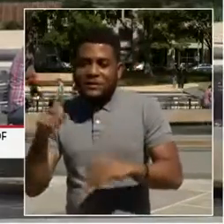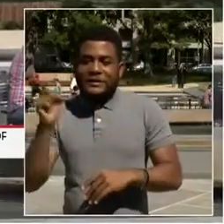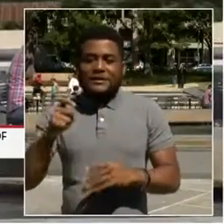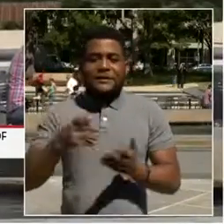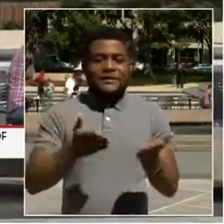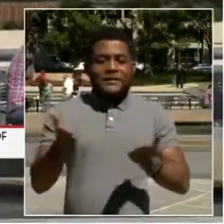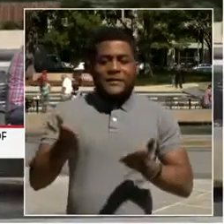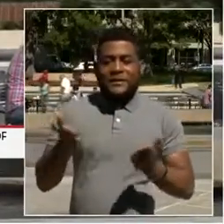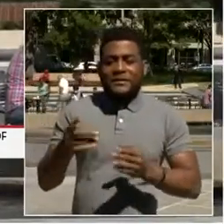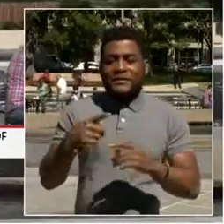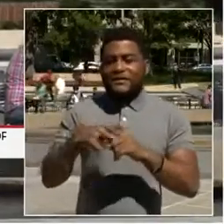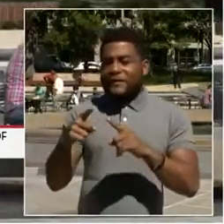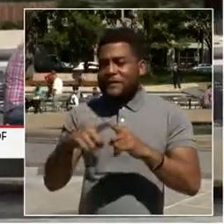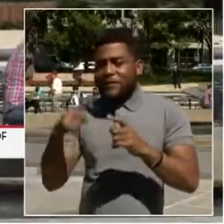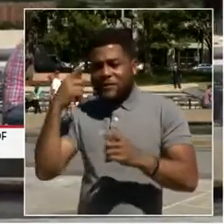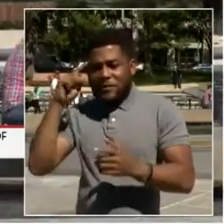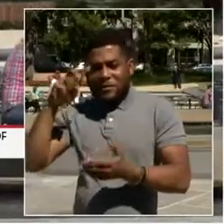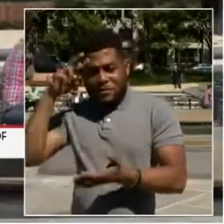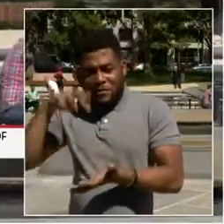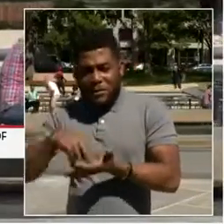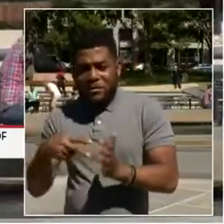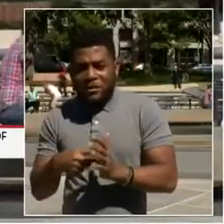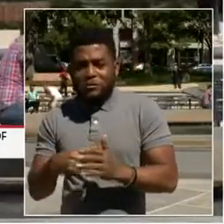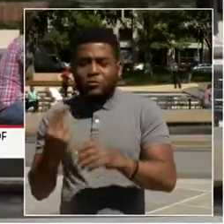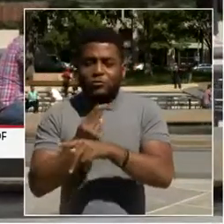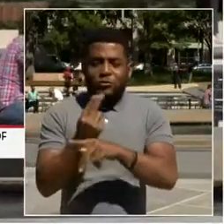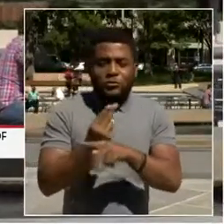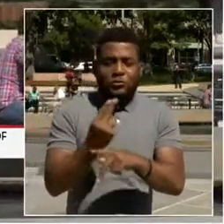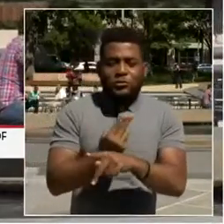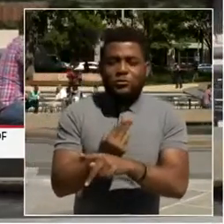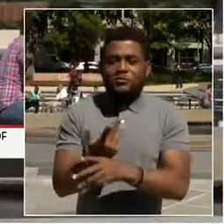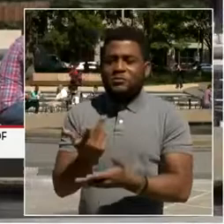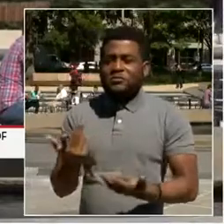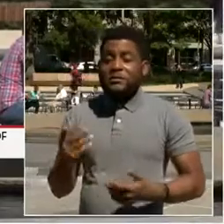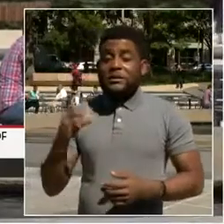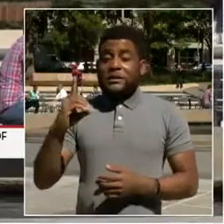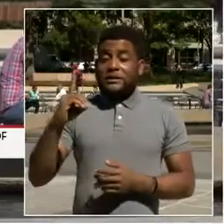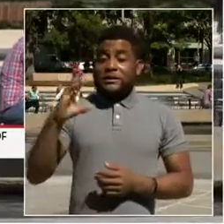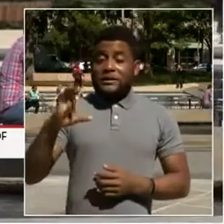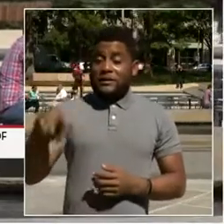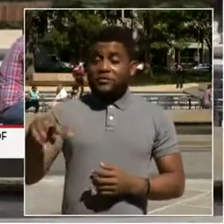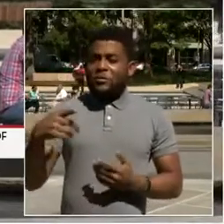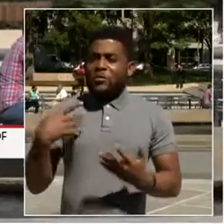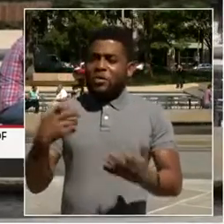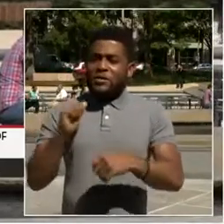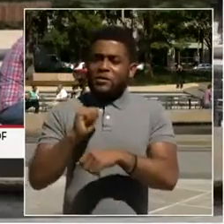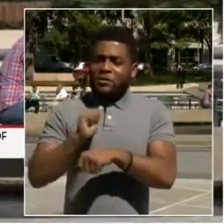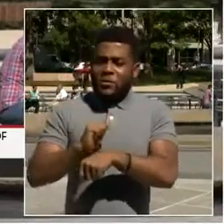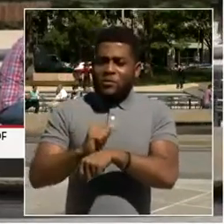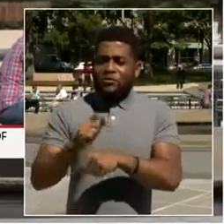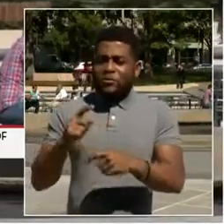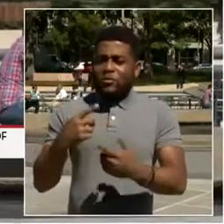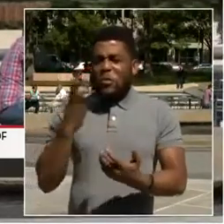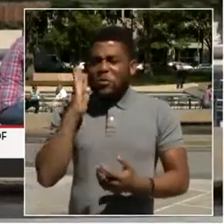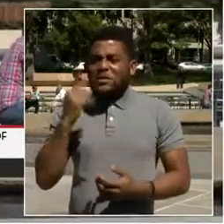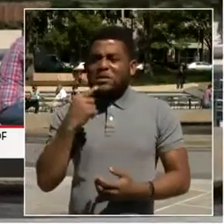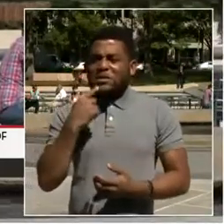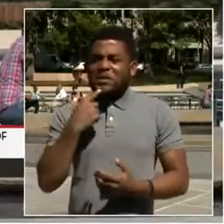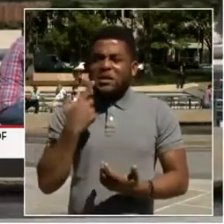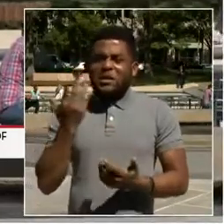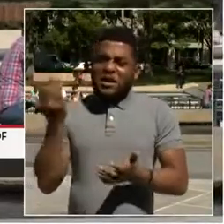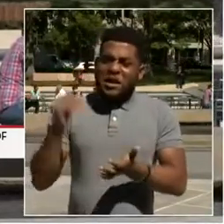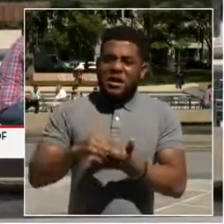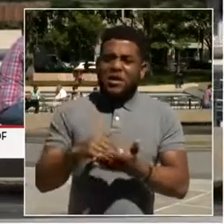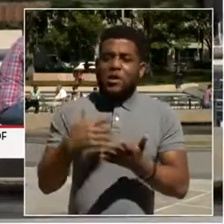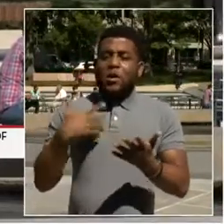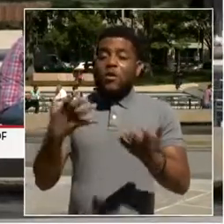and uses. And the District of Columbia wants that job. You've heard me say this frequently. I want the ball.